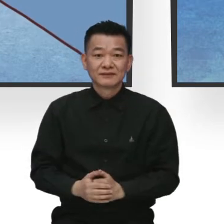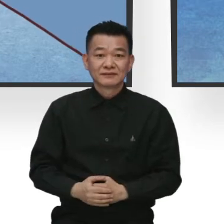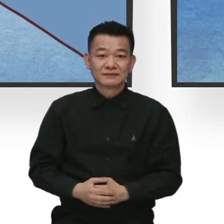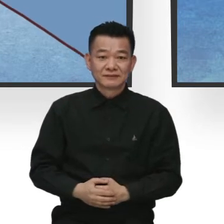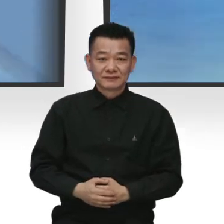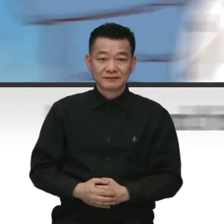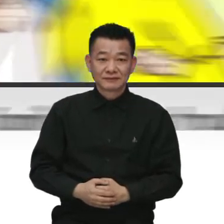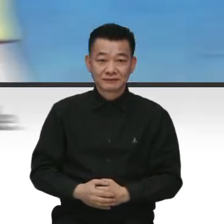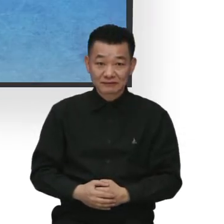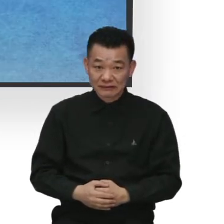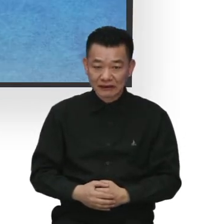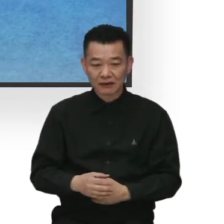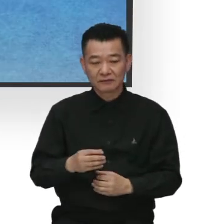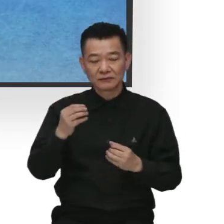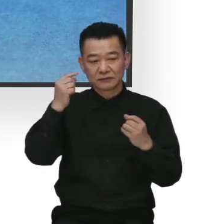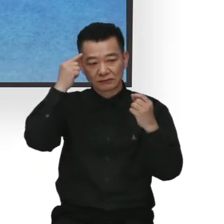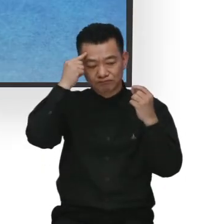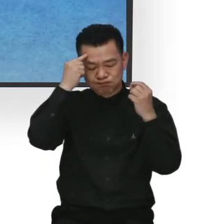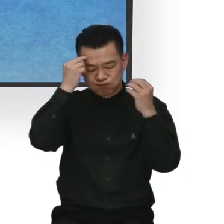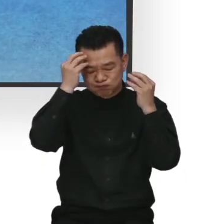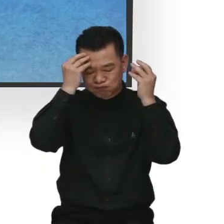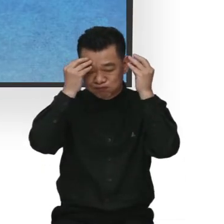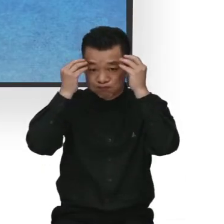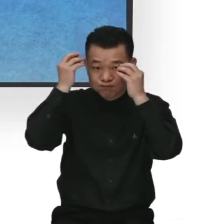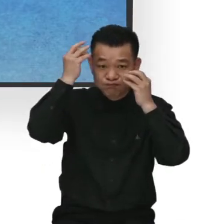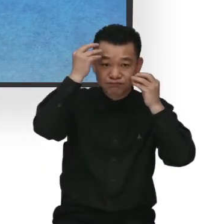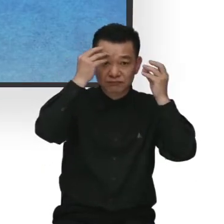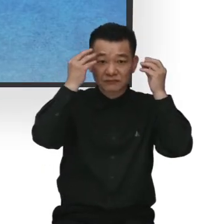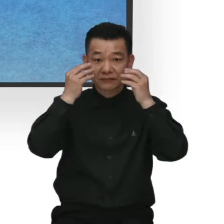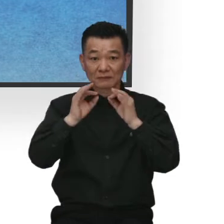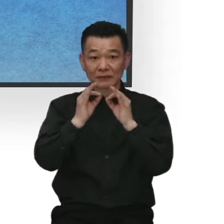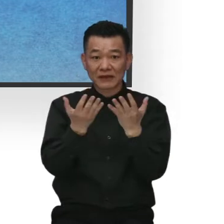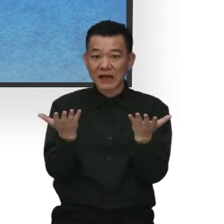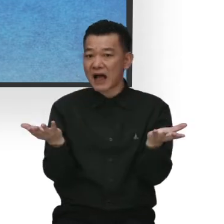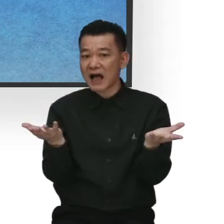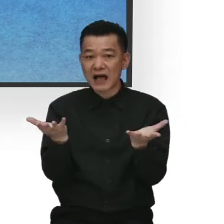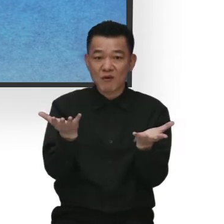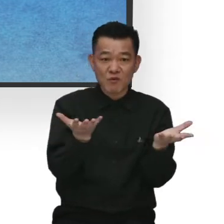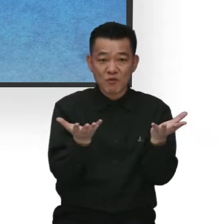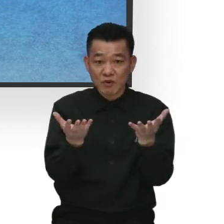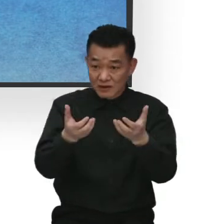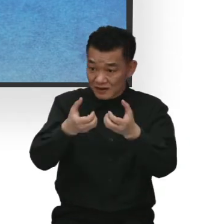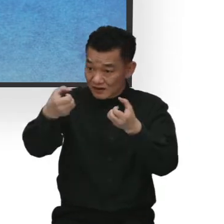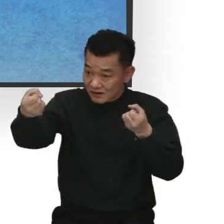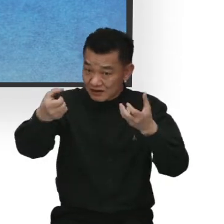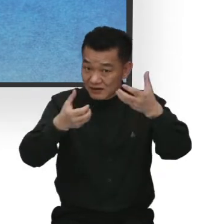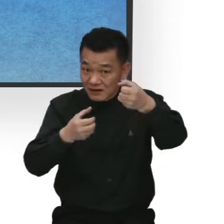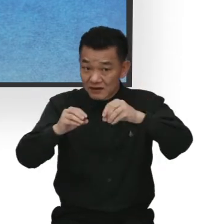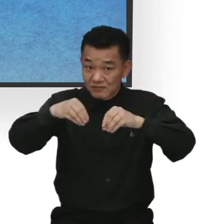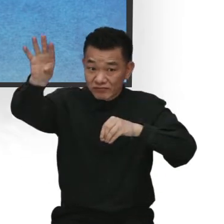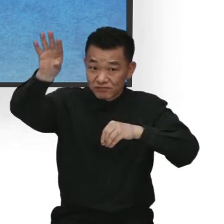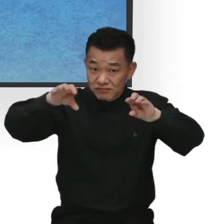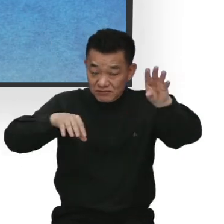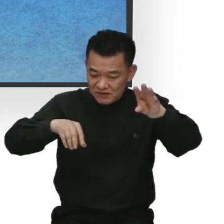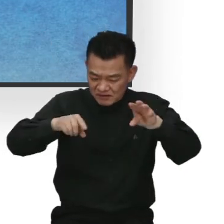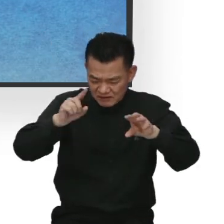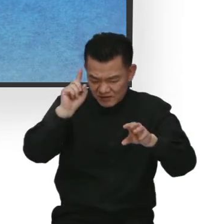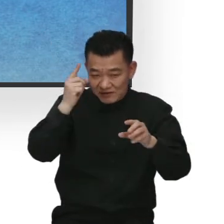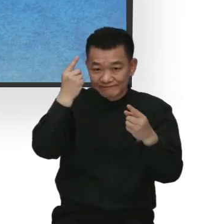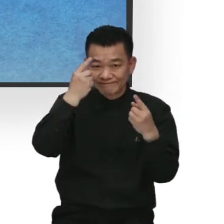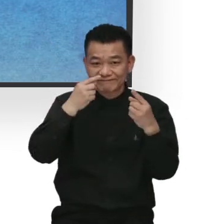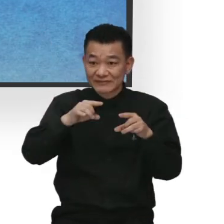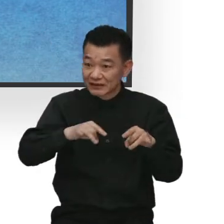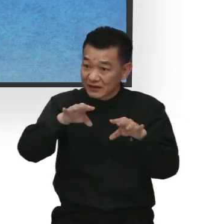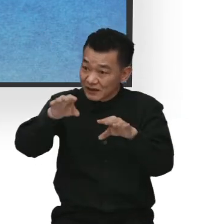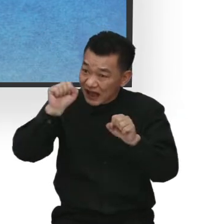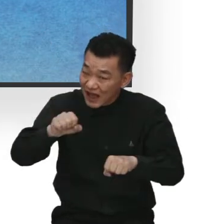Australians. Mr. A and his family are in trouble. Will they be able to immigrate to Australia